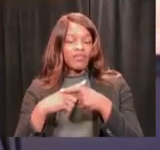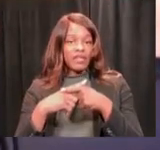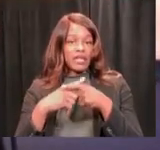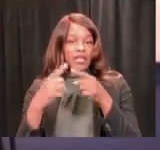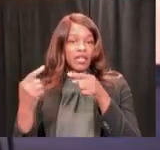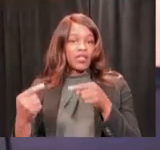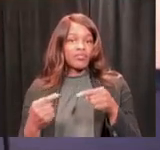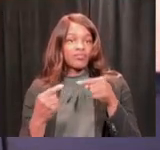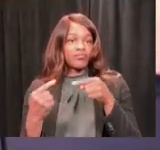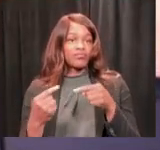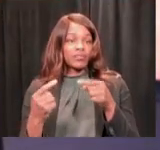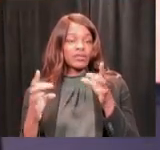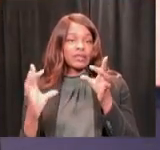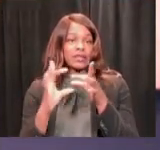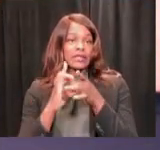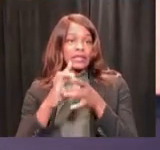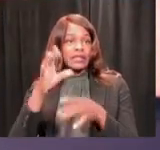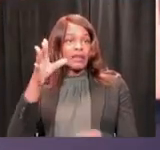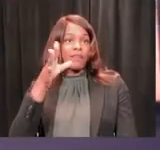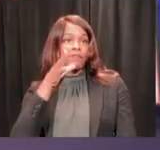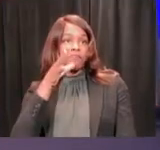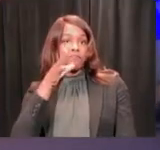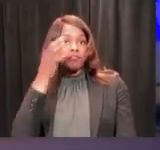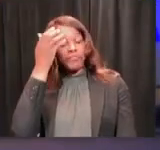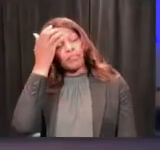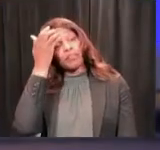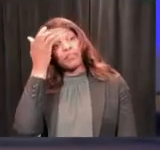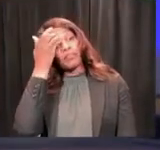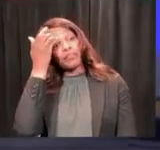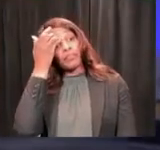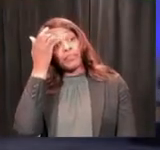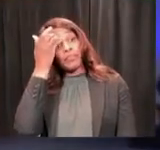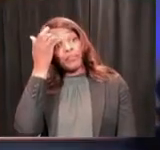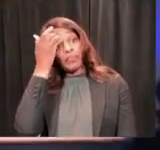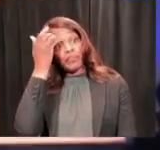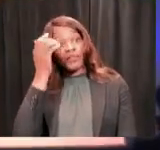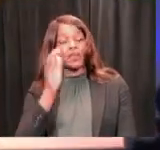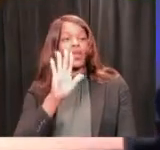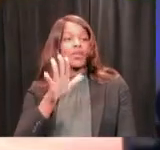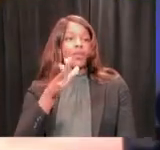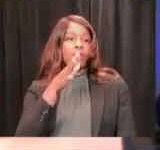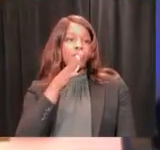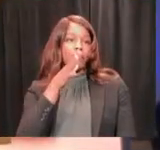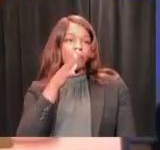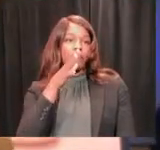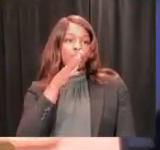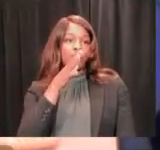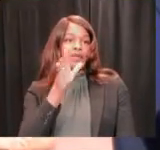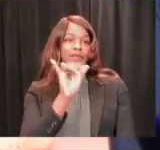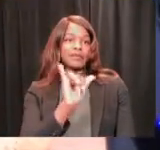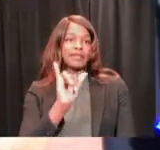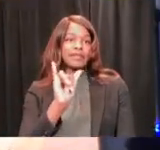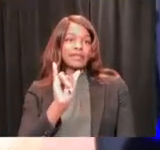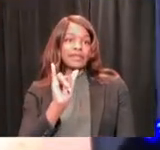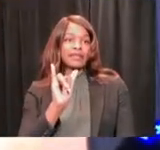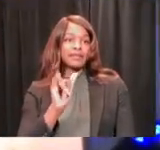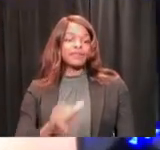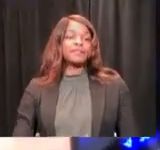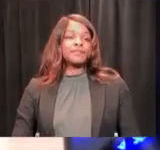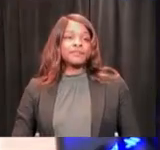right? To mothers. It's these relationship with mothers. It's your mother that also plays an